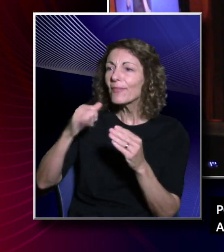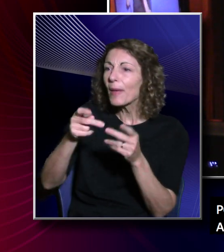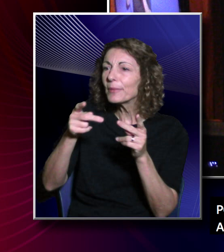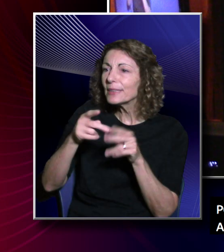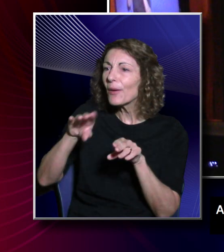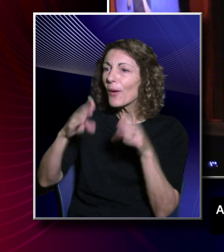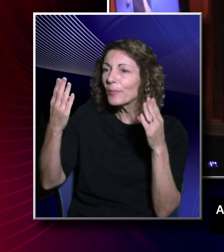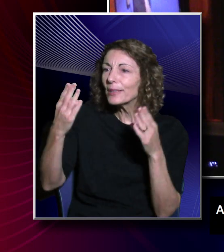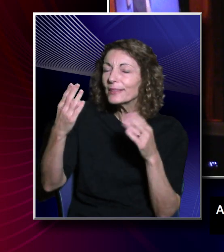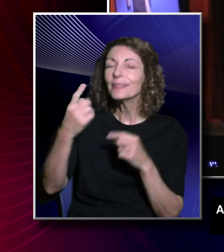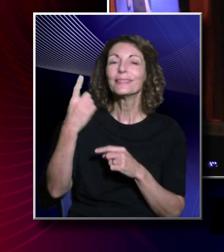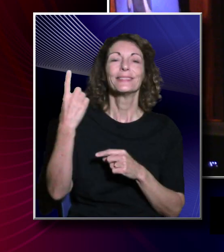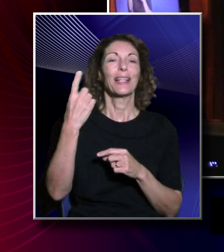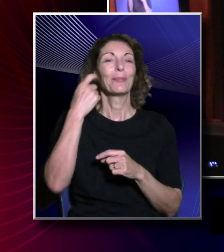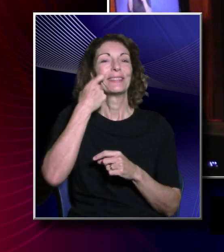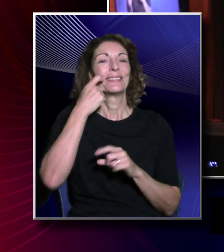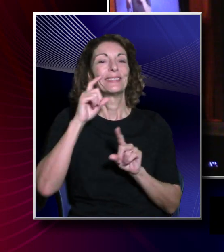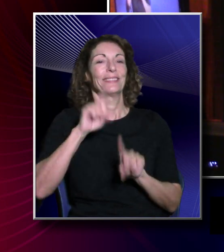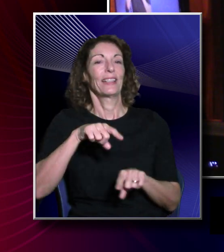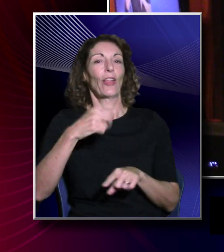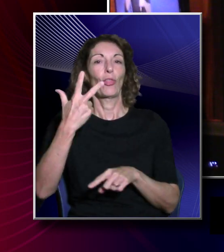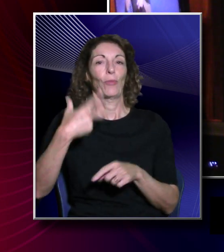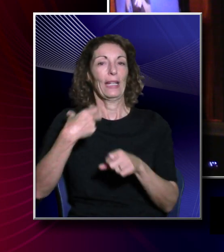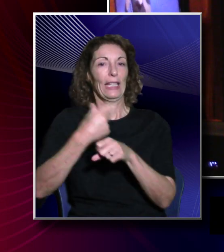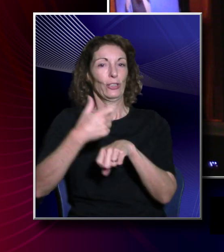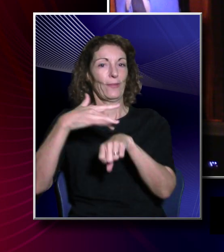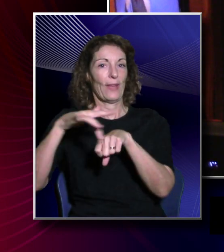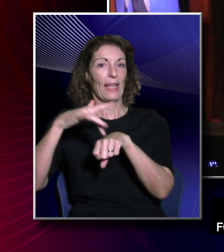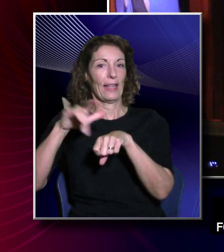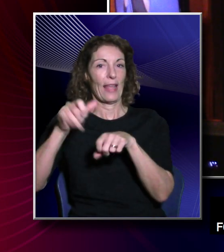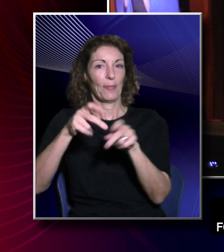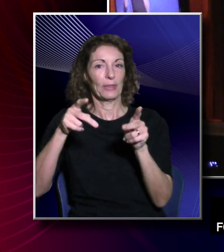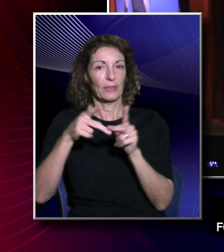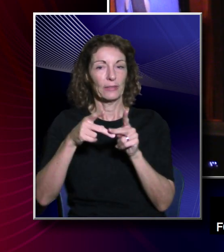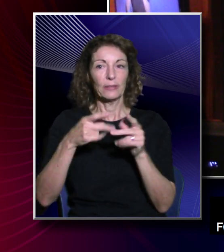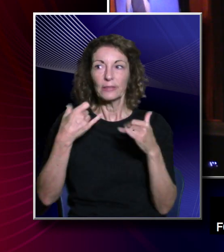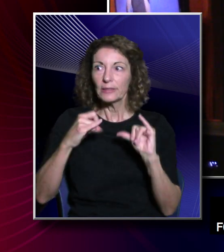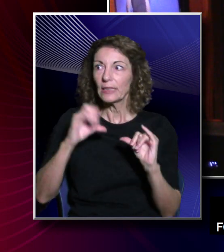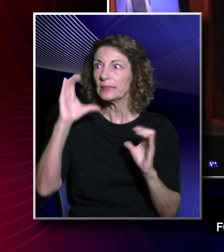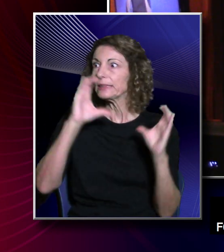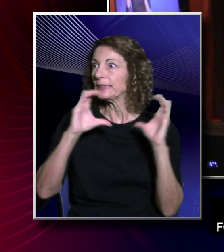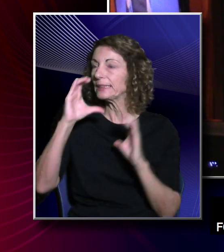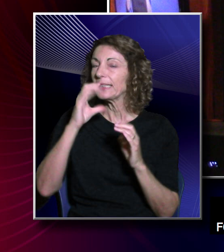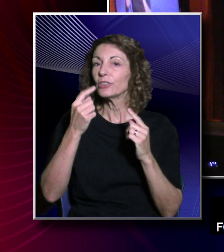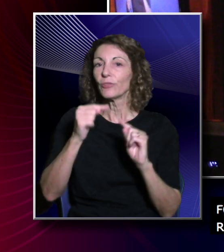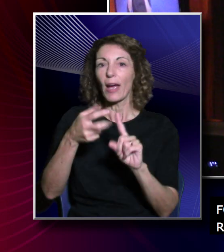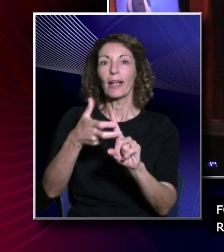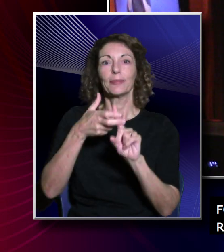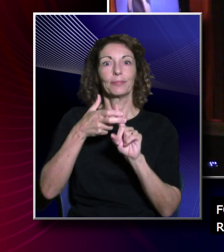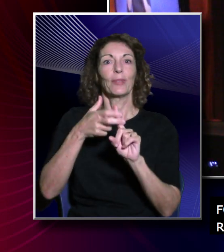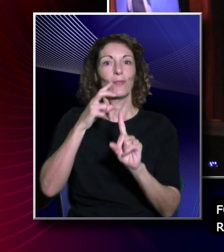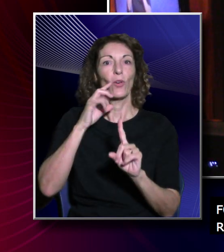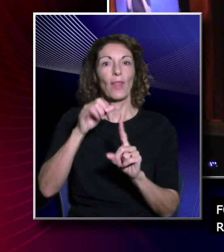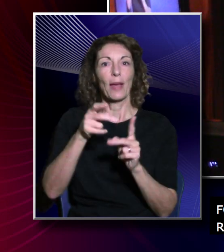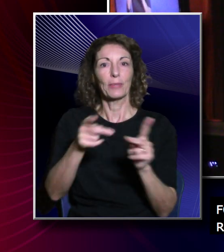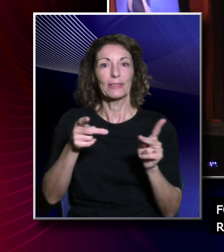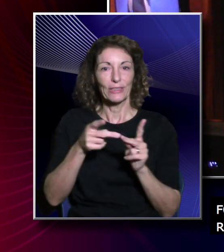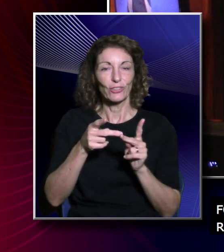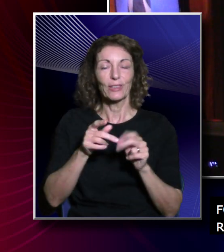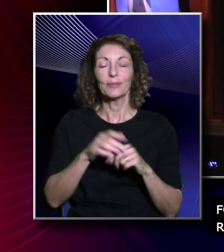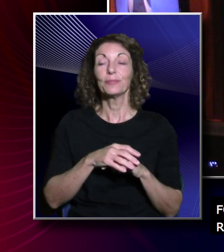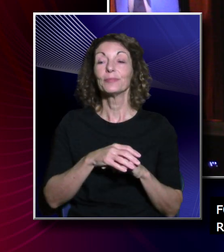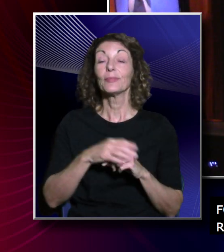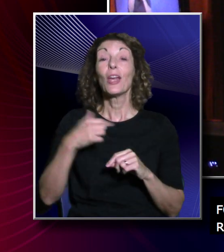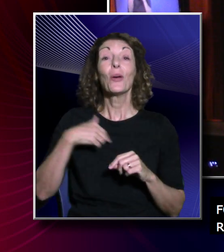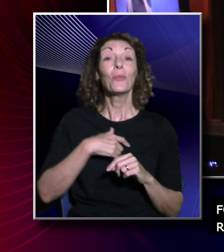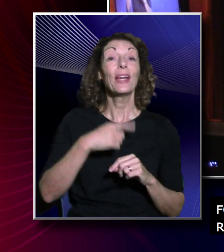Okay, so that position's been vacant for 3 years, and we're still attempting to recruit. Just when we think we've